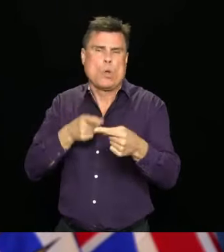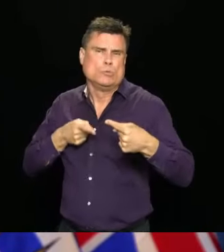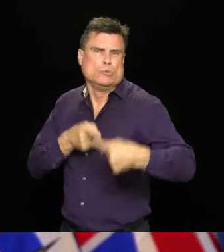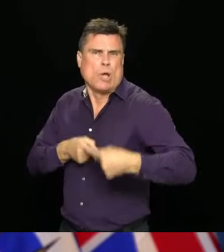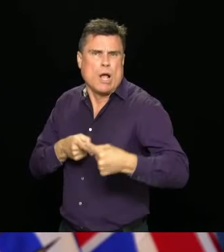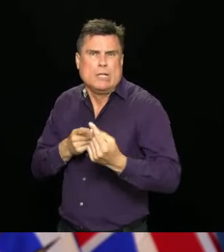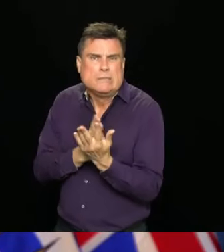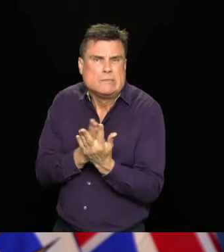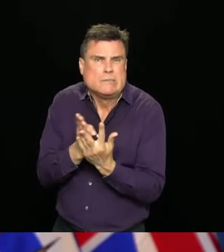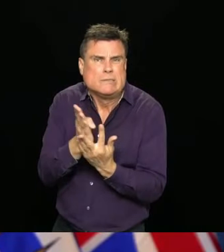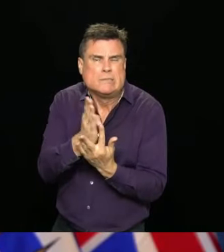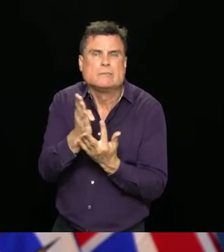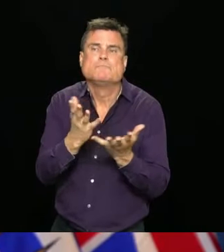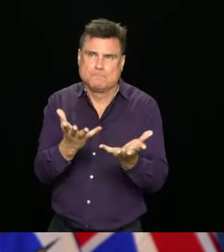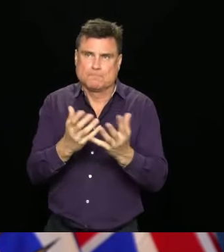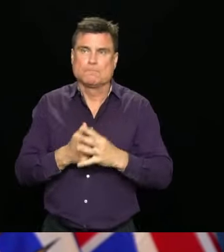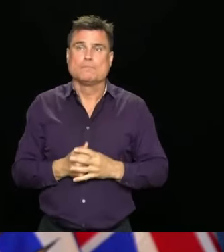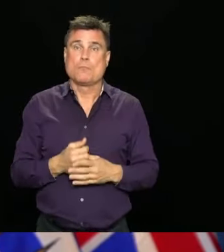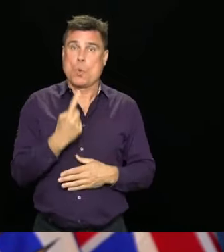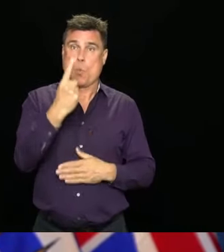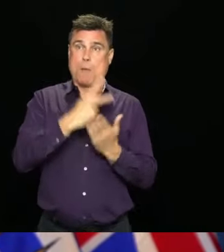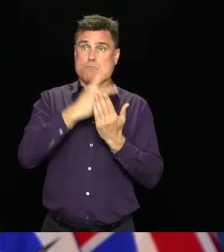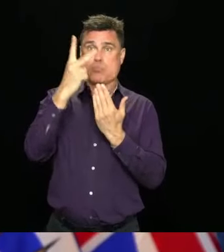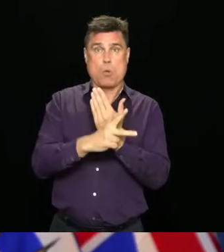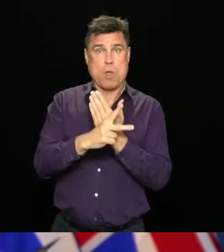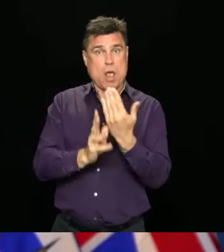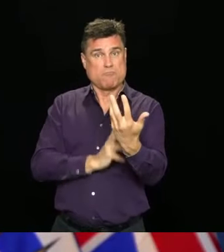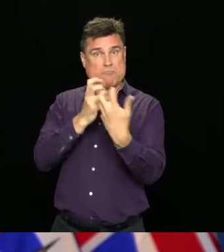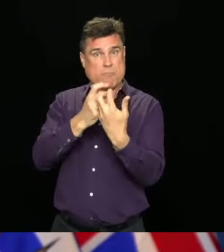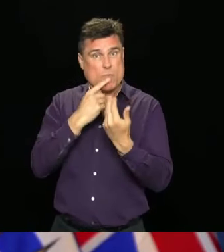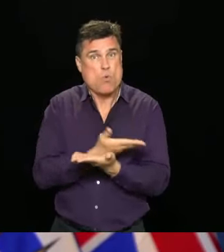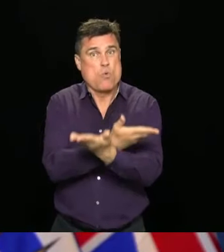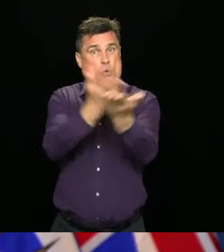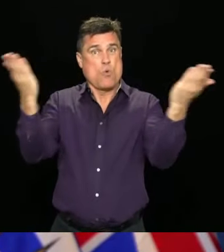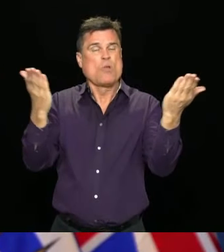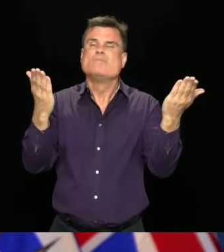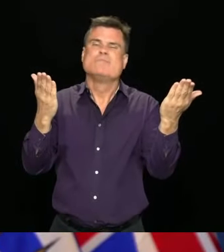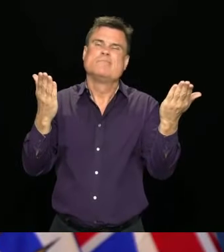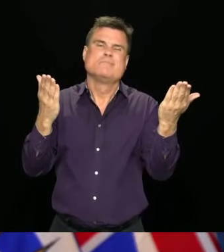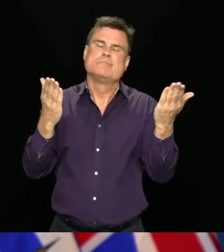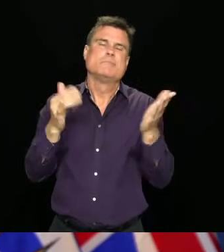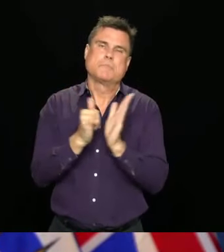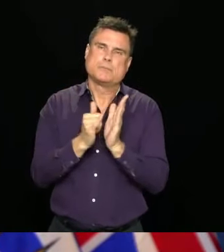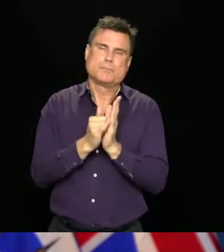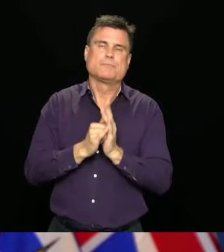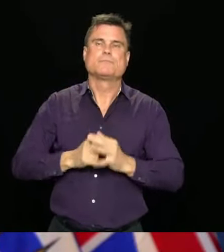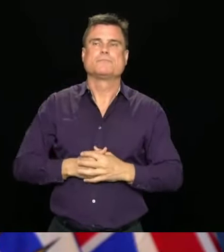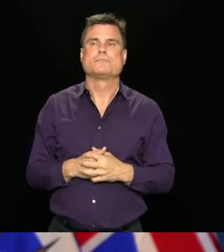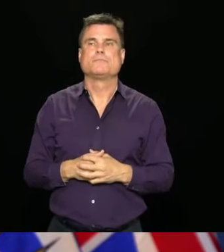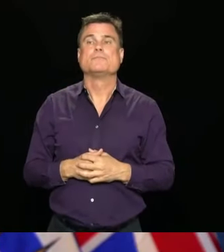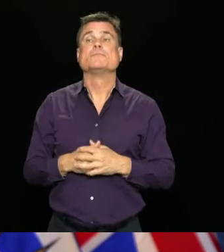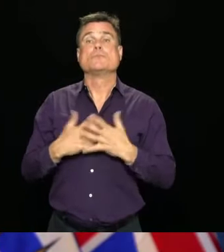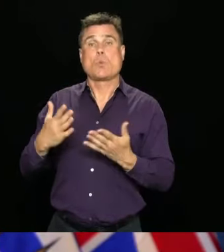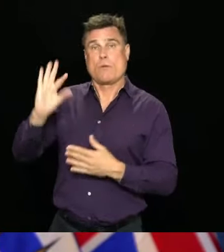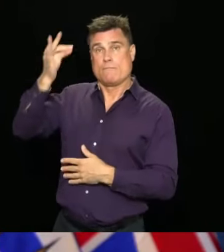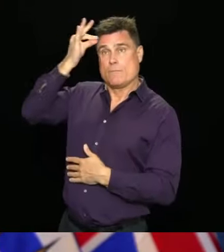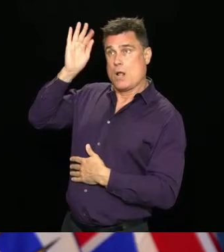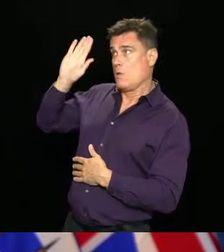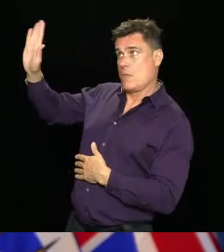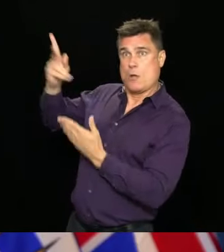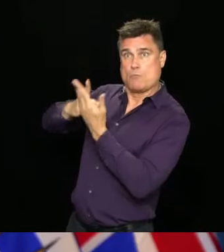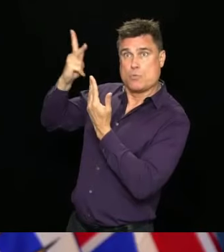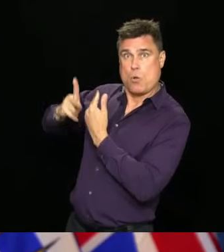fit the variety of needs that businesses are facing. The federal program has other business supports and programs in